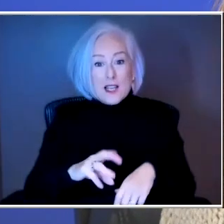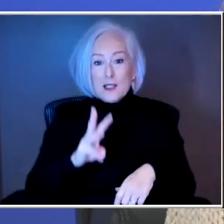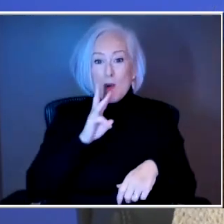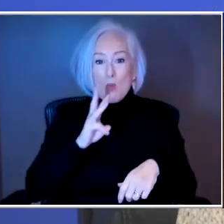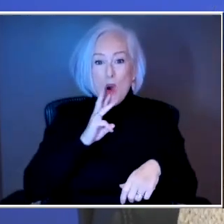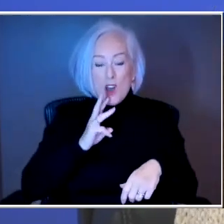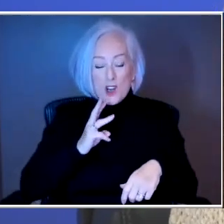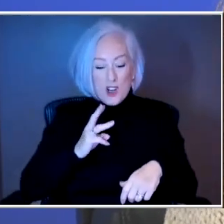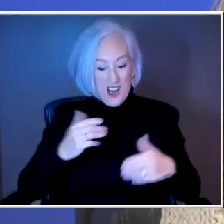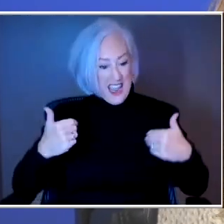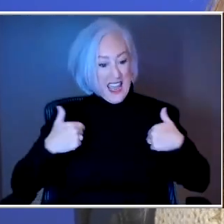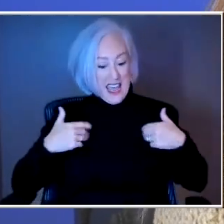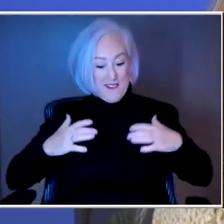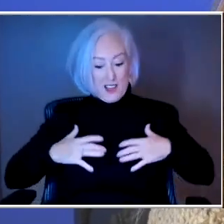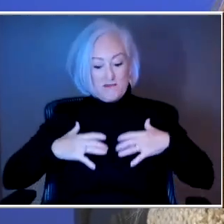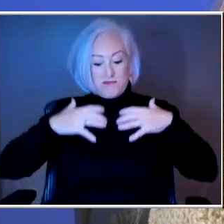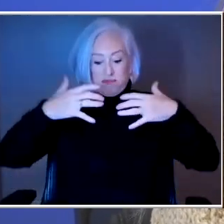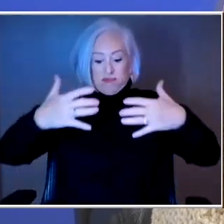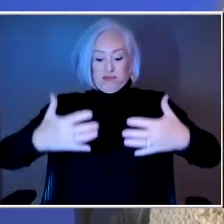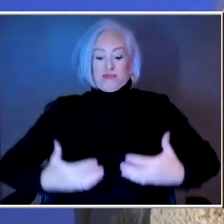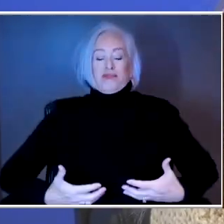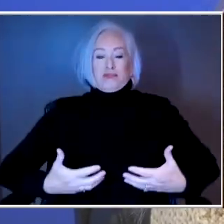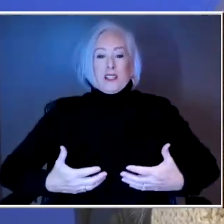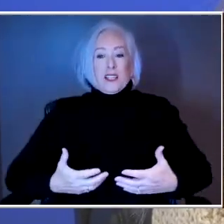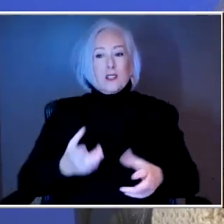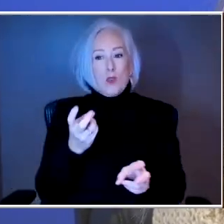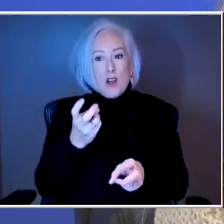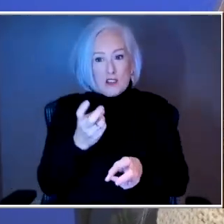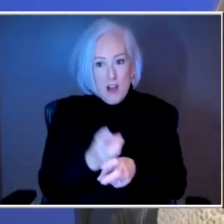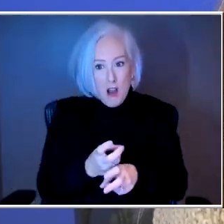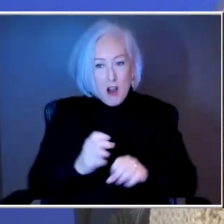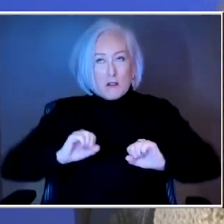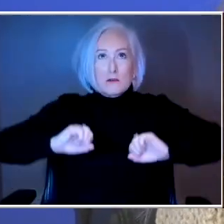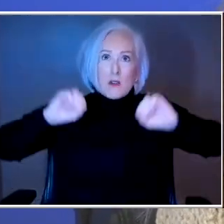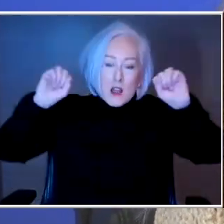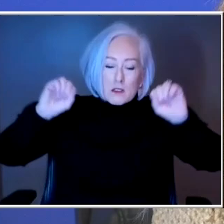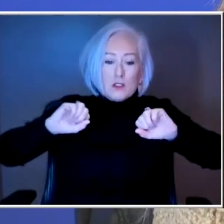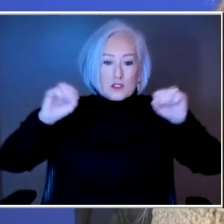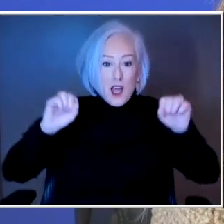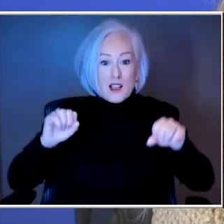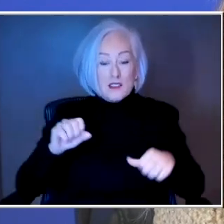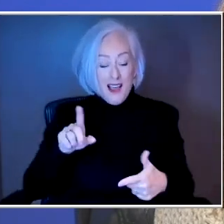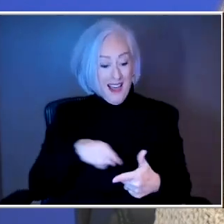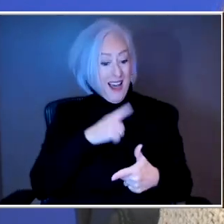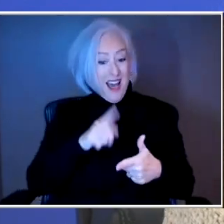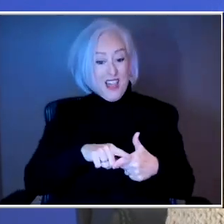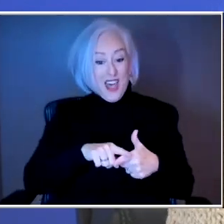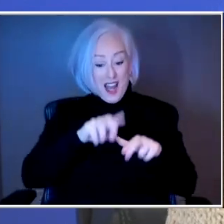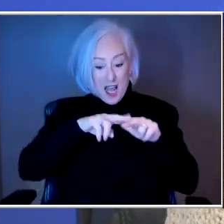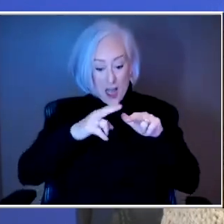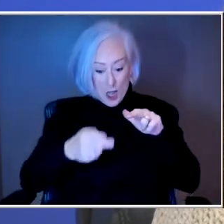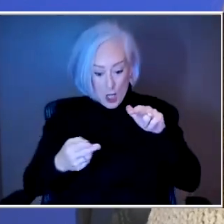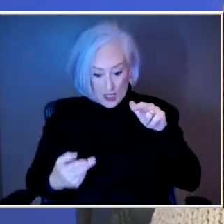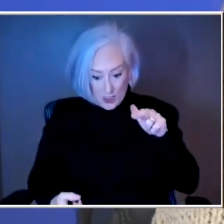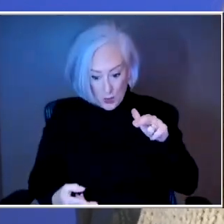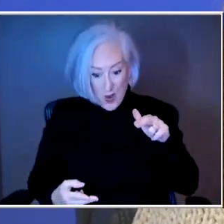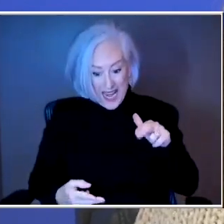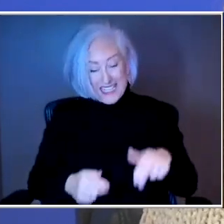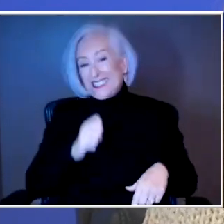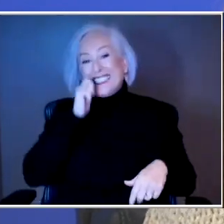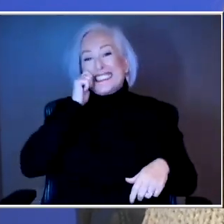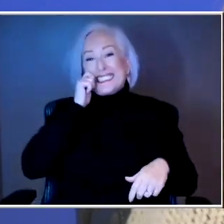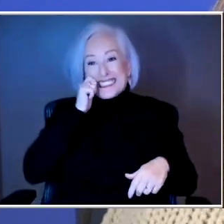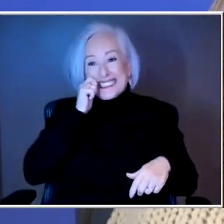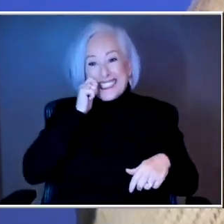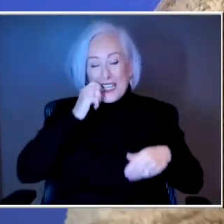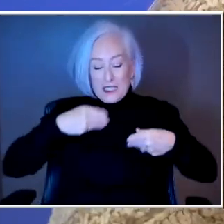It was a lot to carry, and then when I lost all the weight, you have skin, and I believe skin is even heavier. So it was pulling